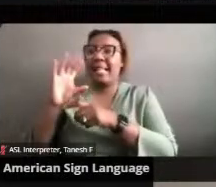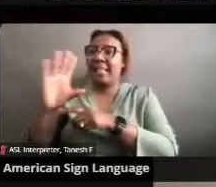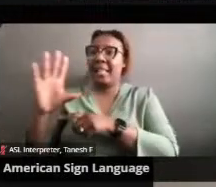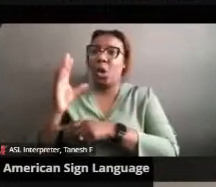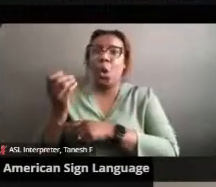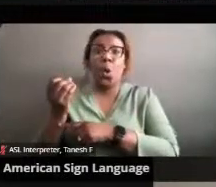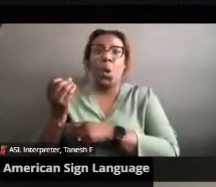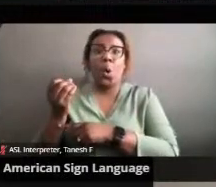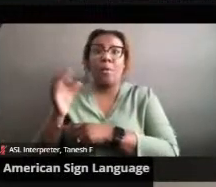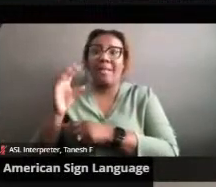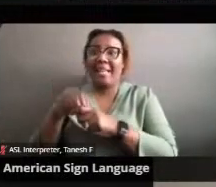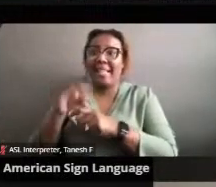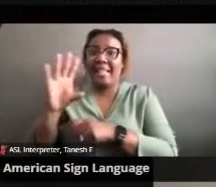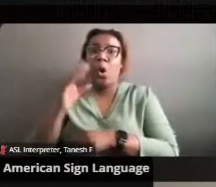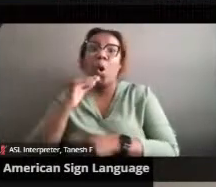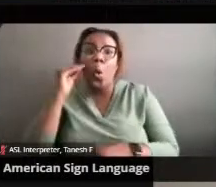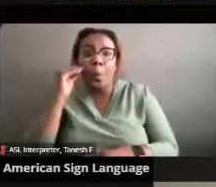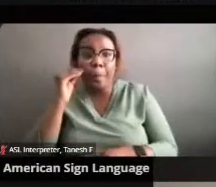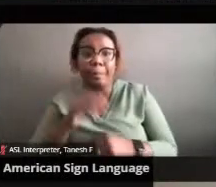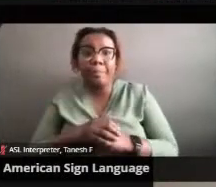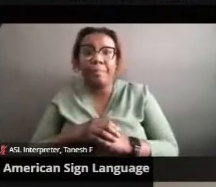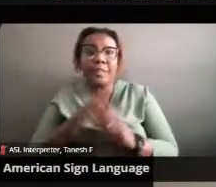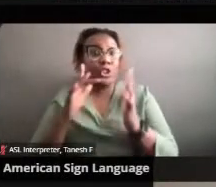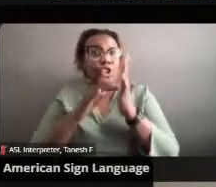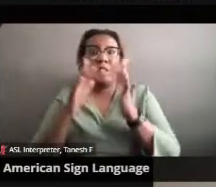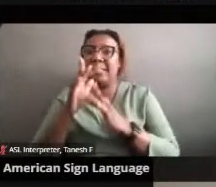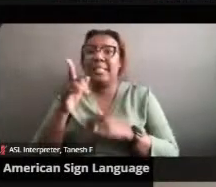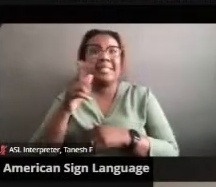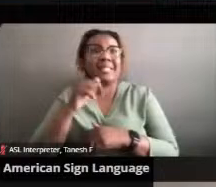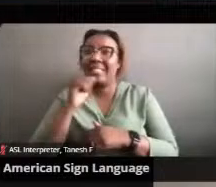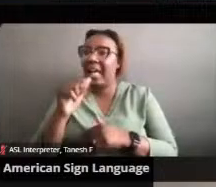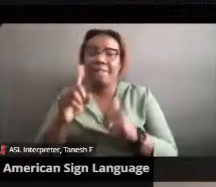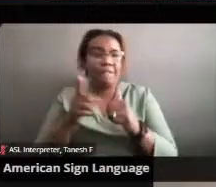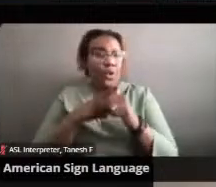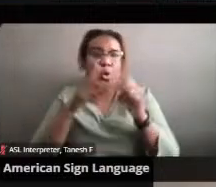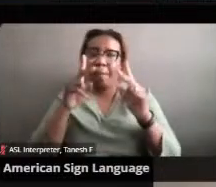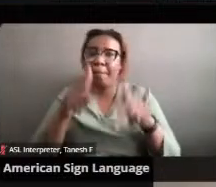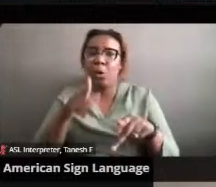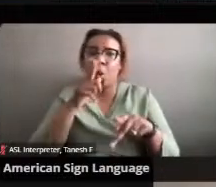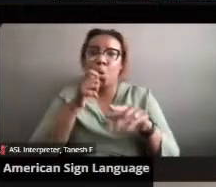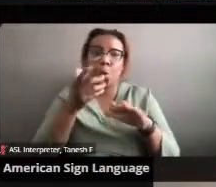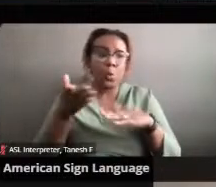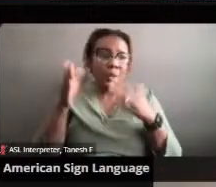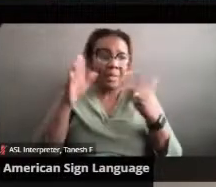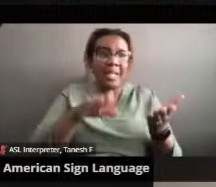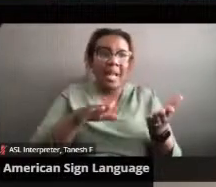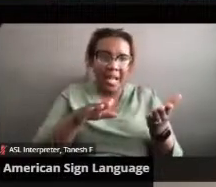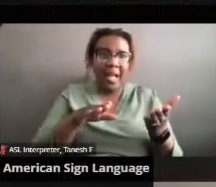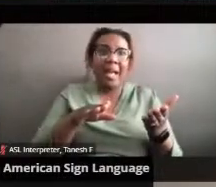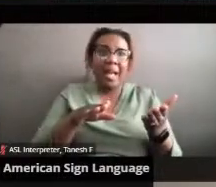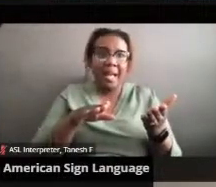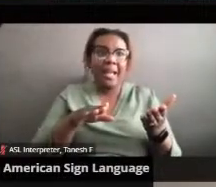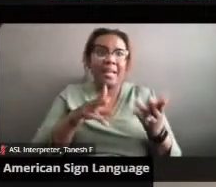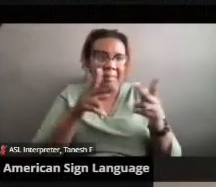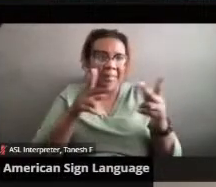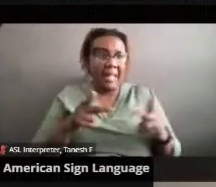home. Jesus is not the first to easily die in a place where it is challenging to